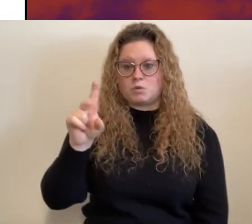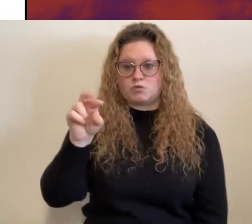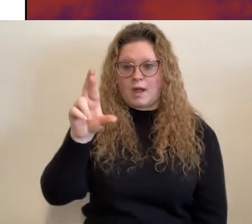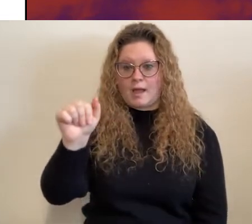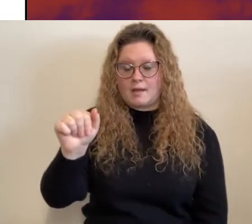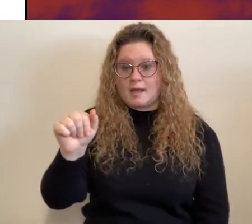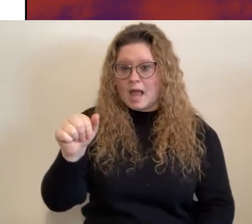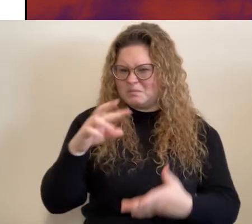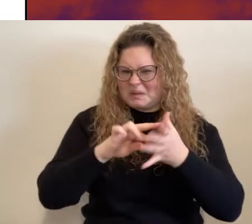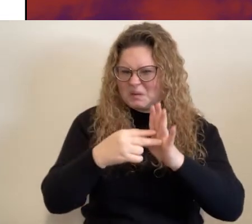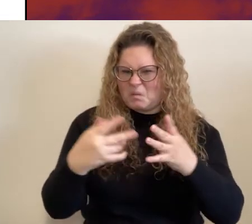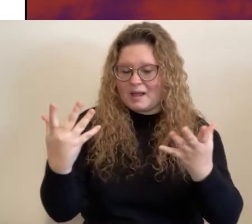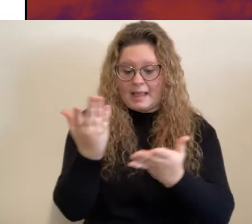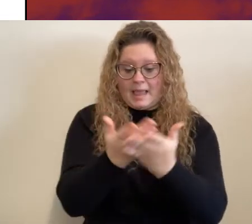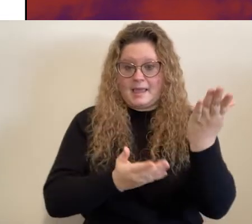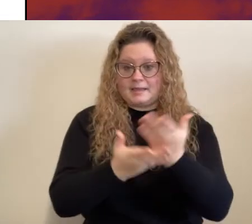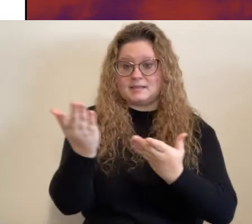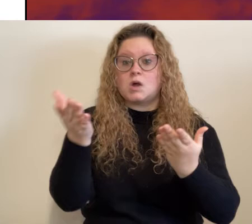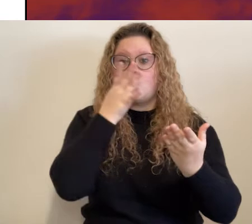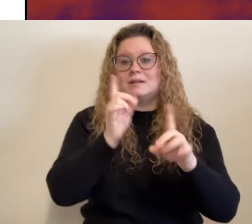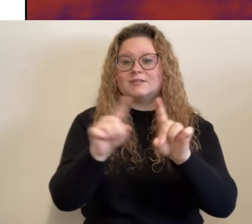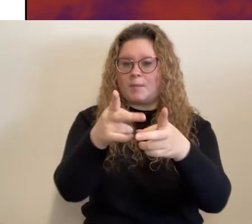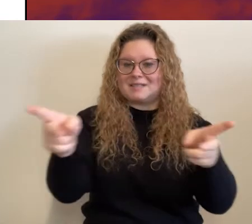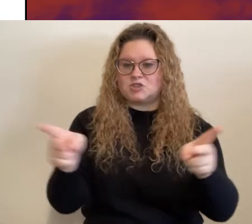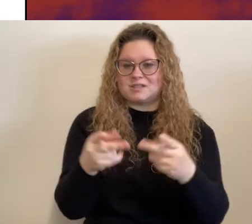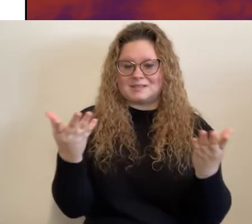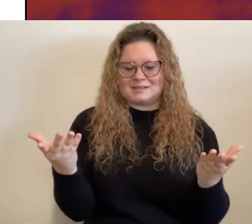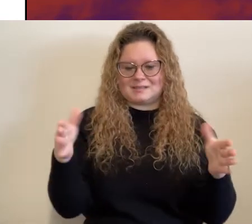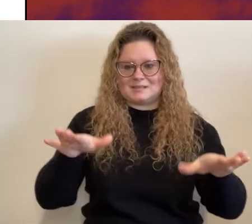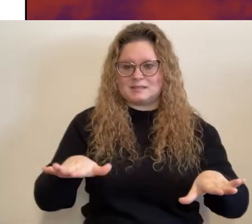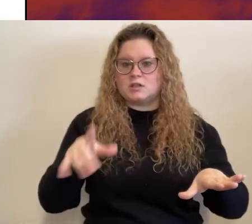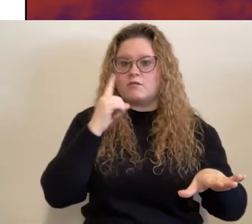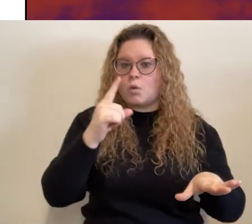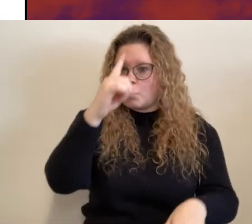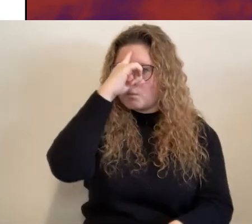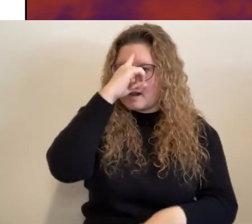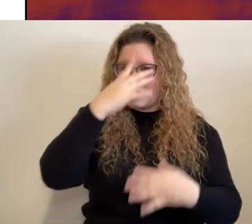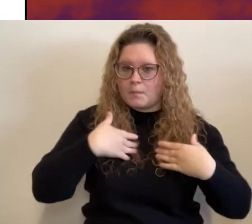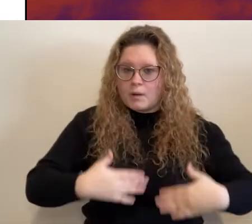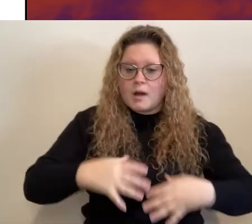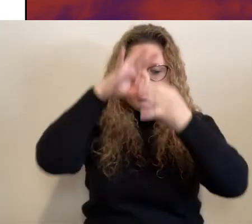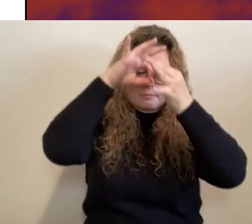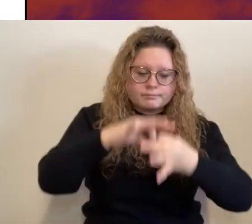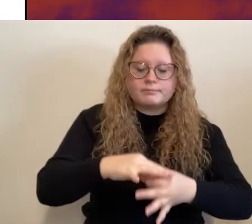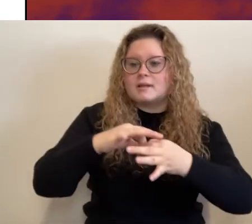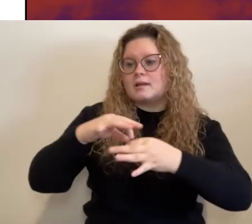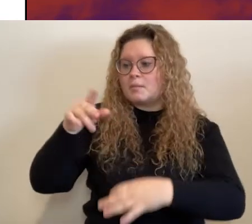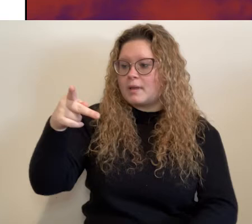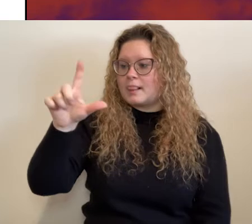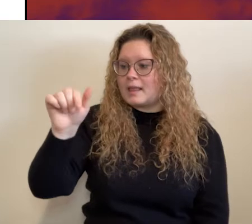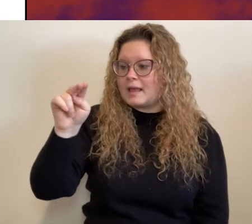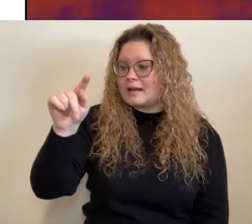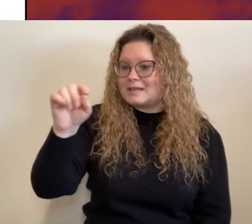positioning to amplify certain things in the brain and in the body, connecting to different energy of planets and blah, blah, blah. But the body is